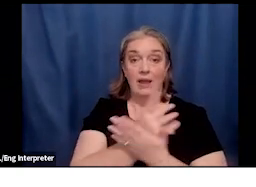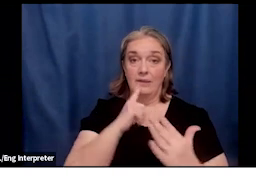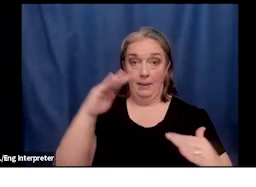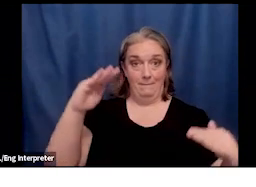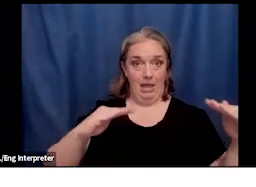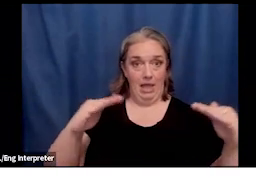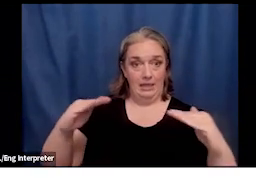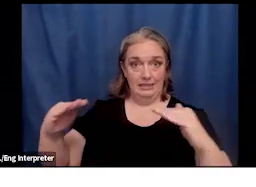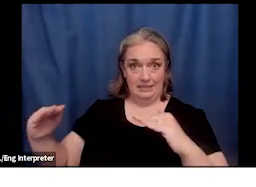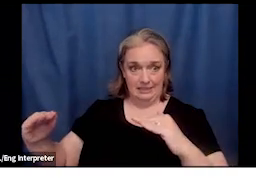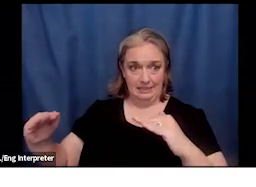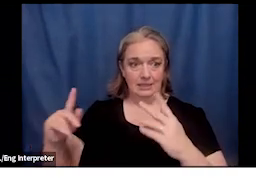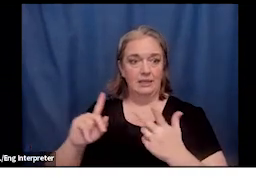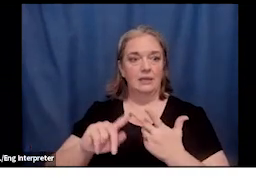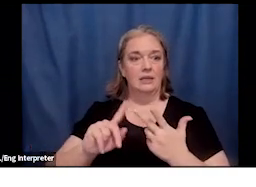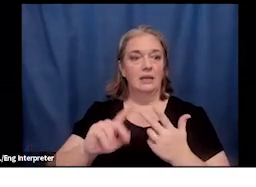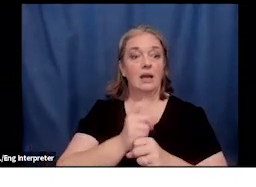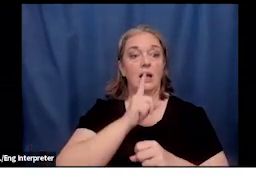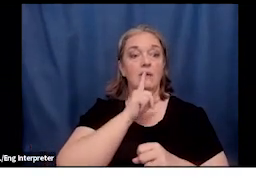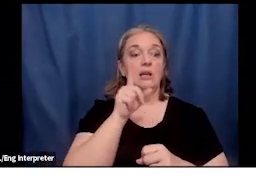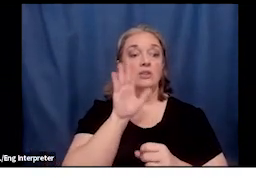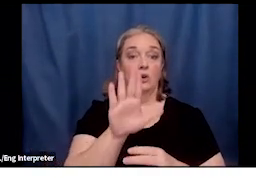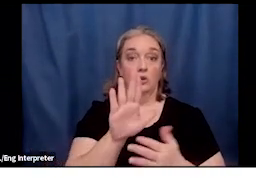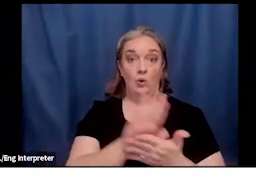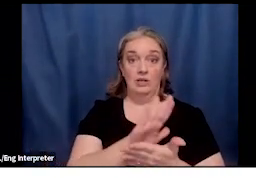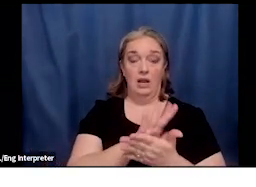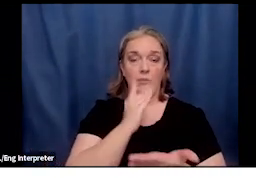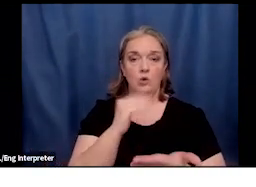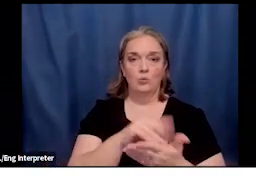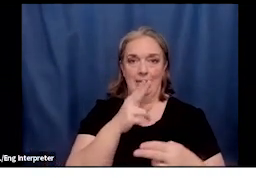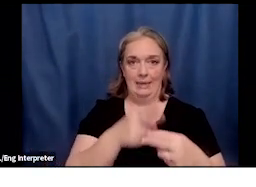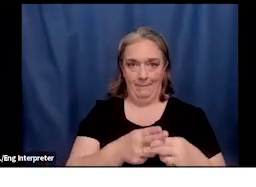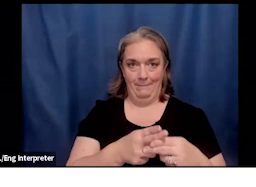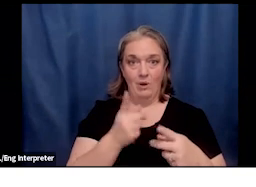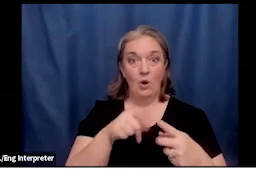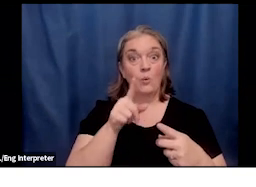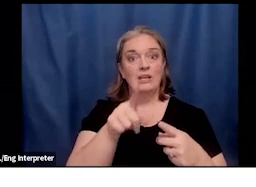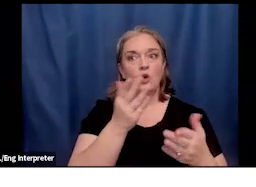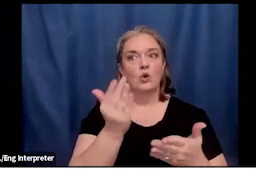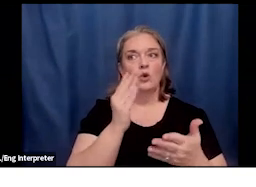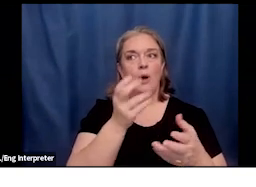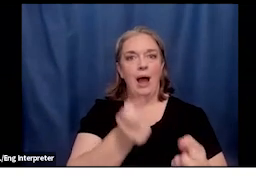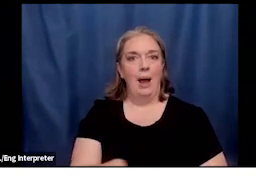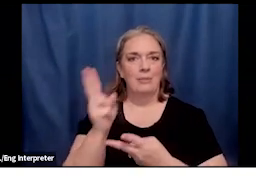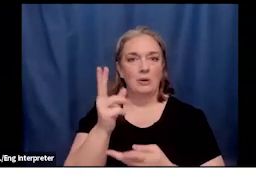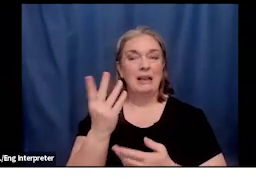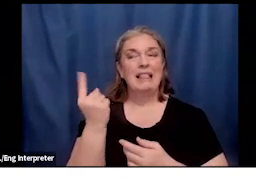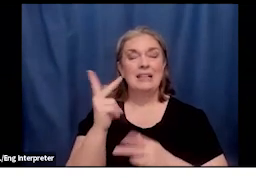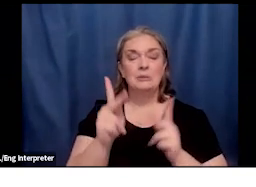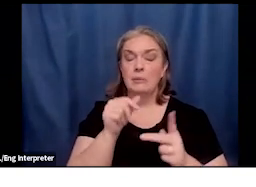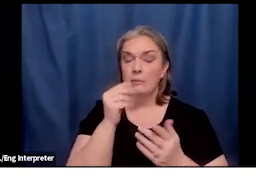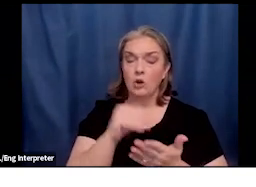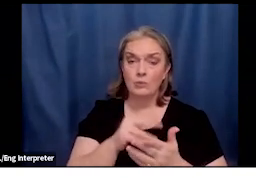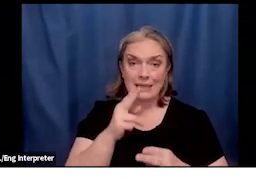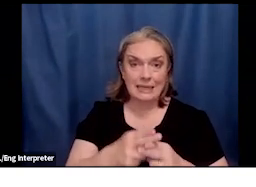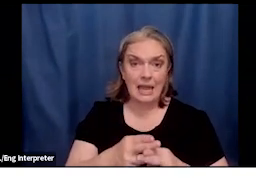sure you rename your document when you re-upload it. Last year we had a couple snafus where folks did not rename and then they